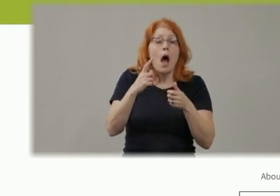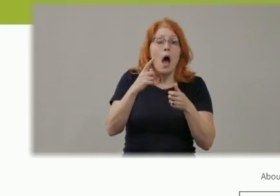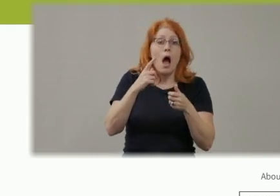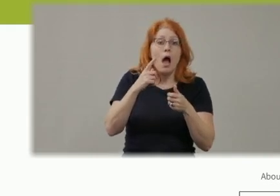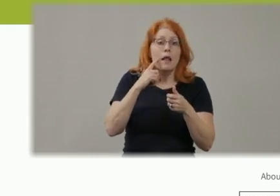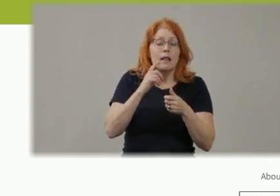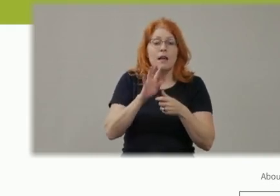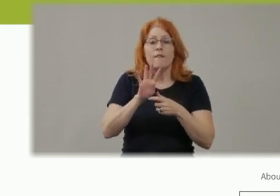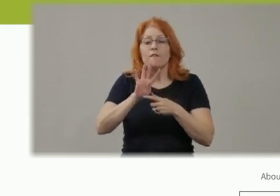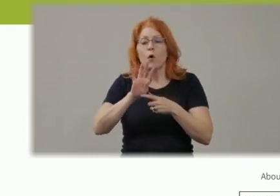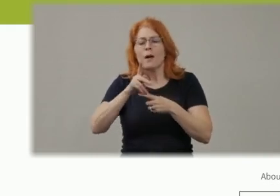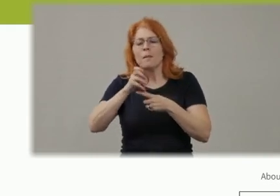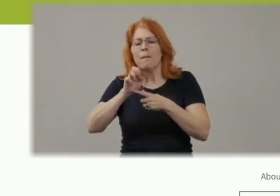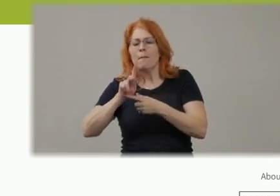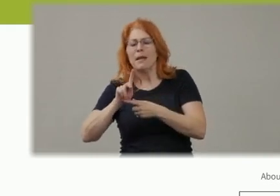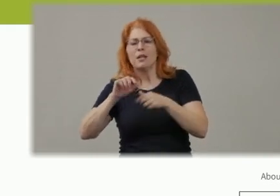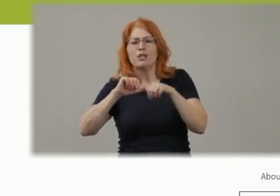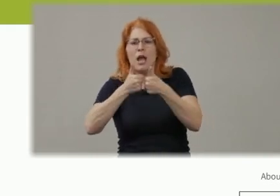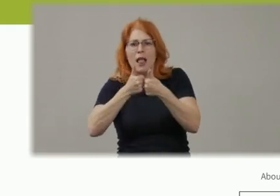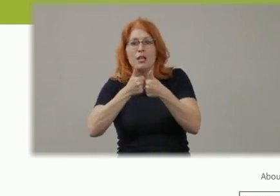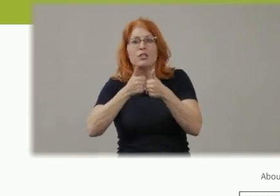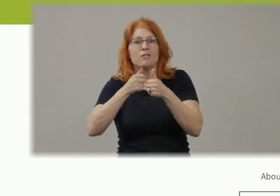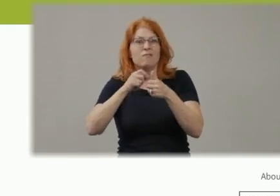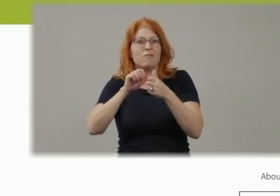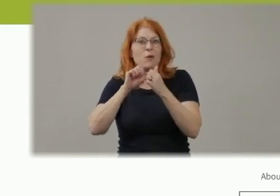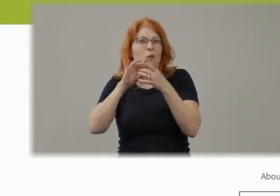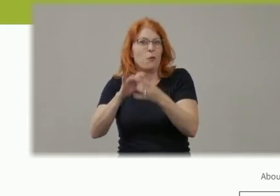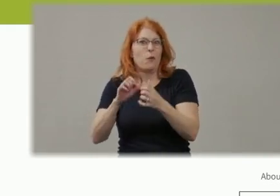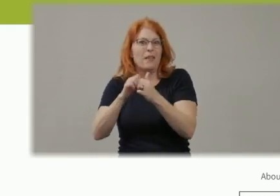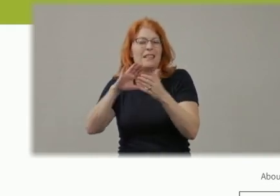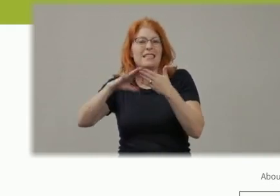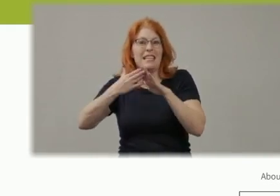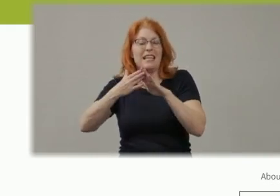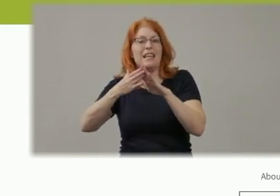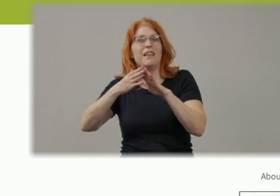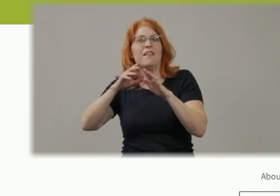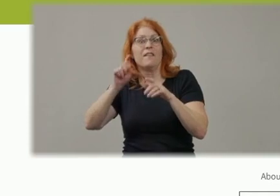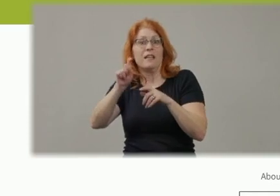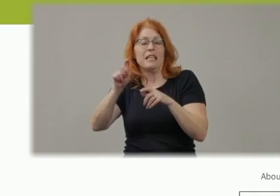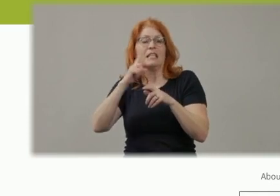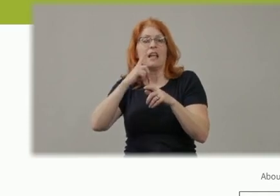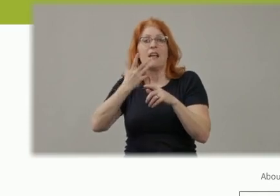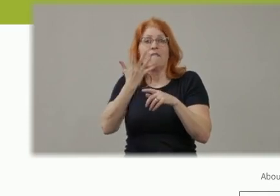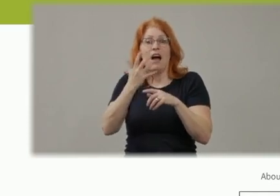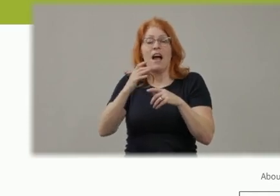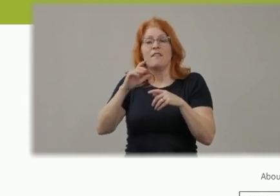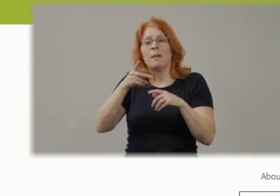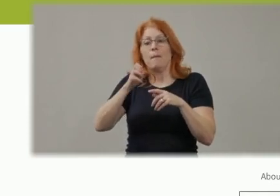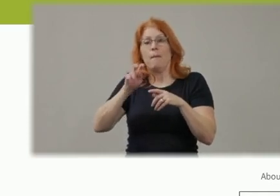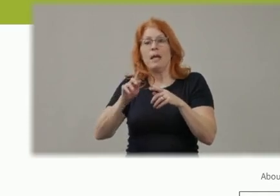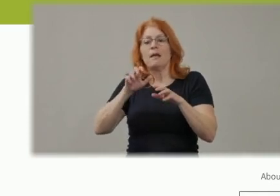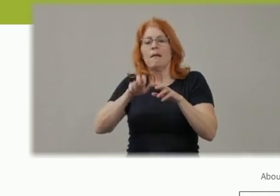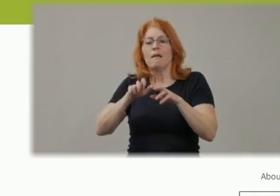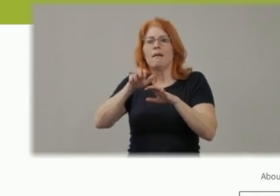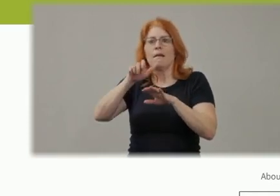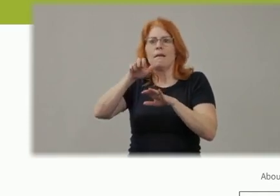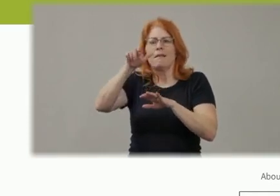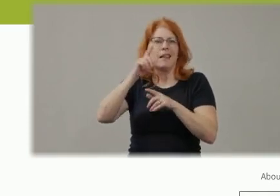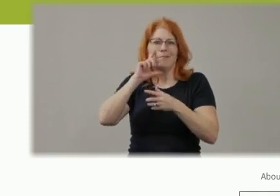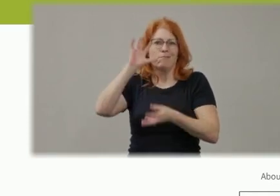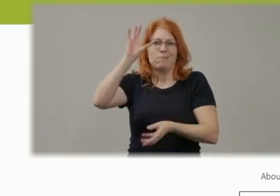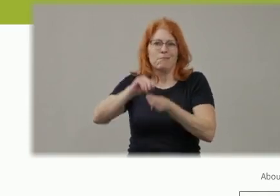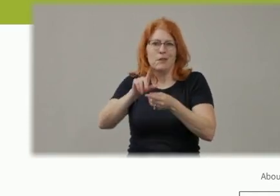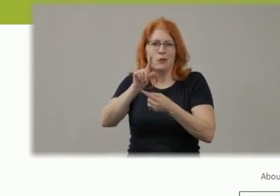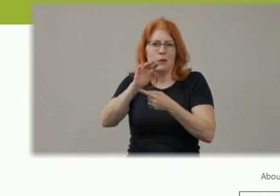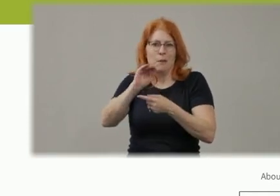4 Peaks Challenge or the 5 Peaks Challenge with the city of Phoenix, where you hike 5 peaks in a day. It was like 20-something miles. Call